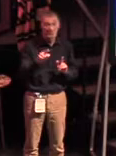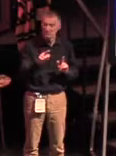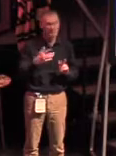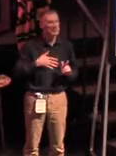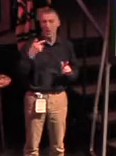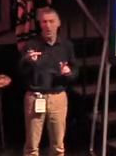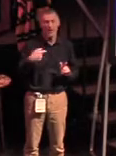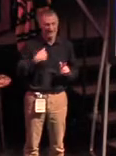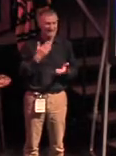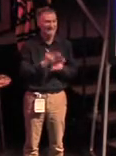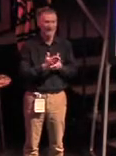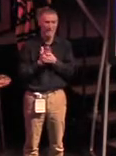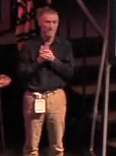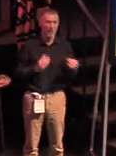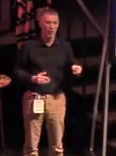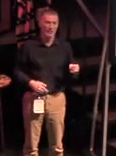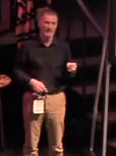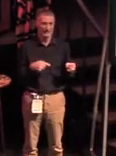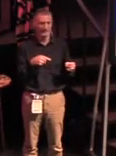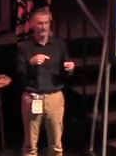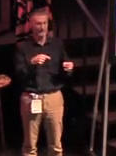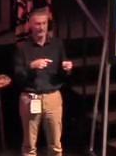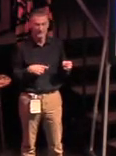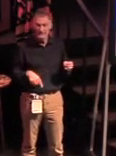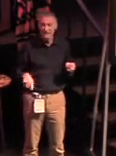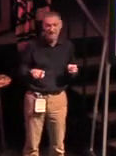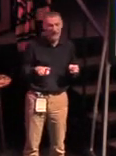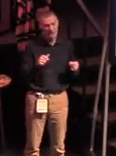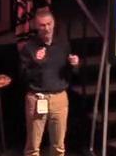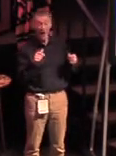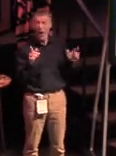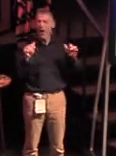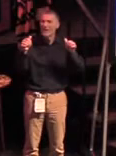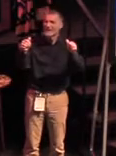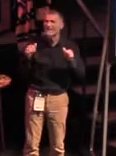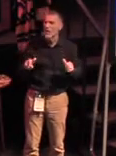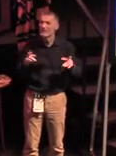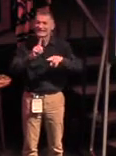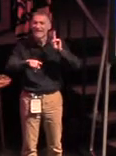every sense of the word. And I was often the poster girl for all things diversity.